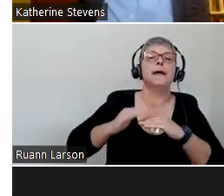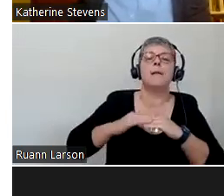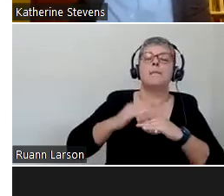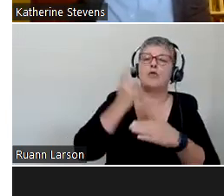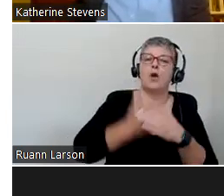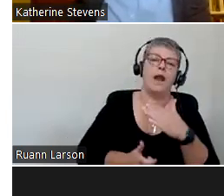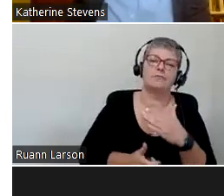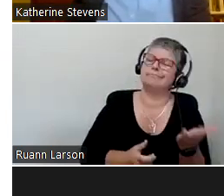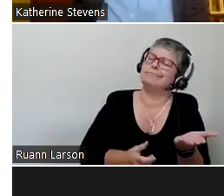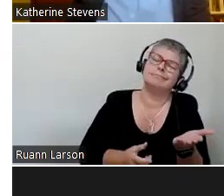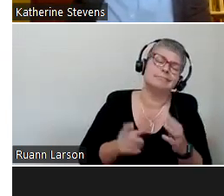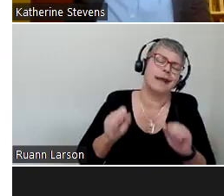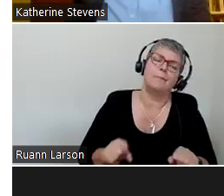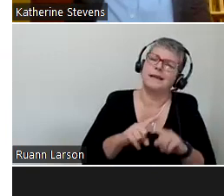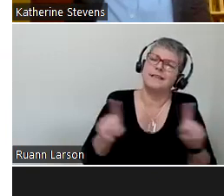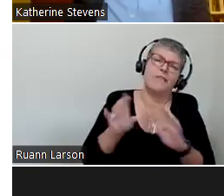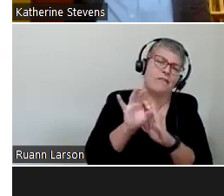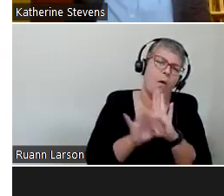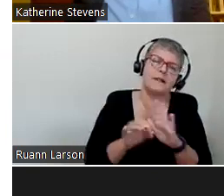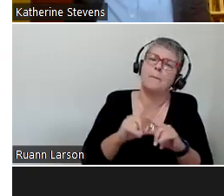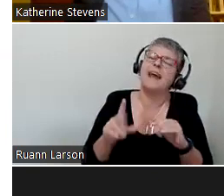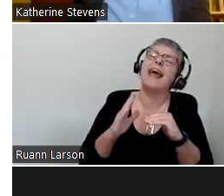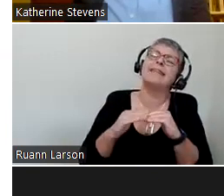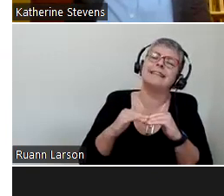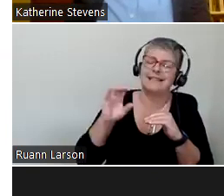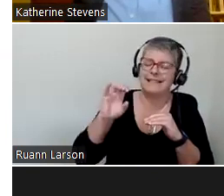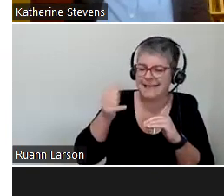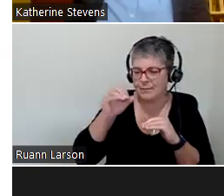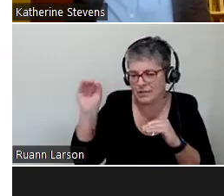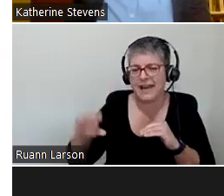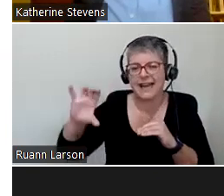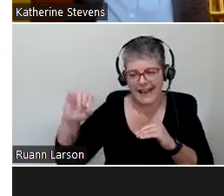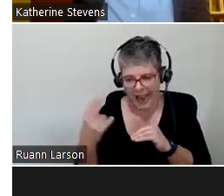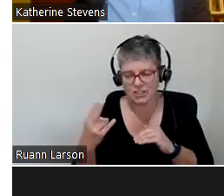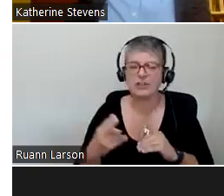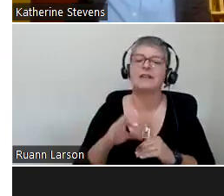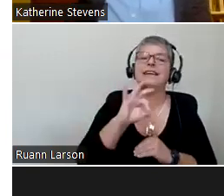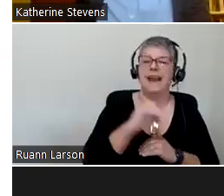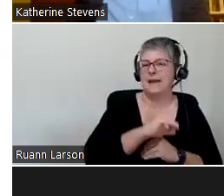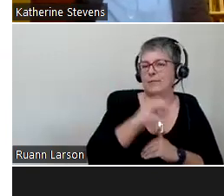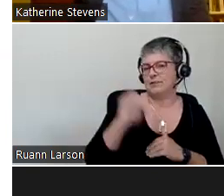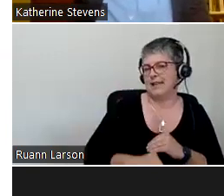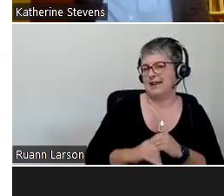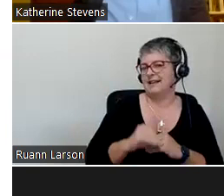different formula, but it needs to be at the very least 10% cash and 90% in-kind.